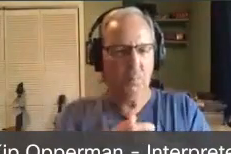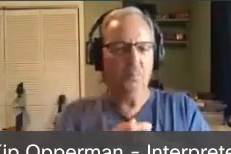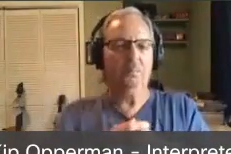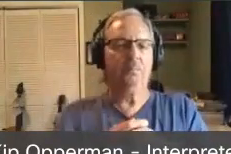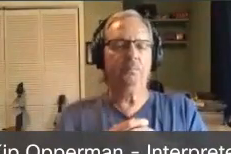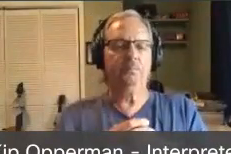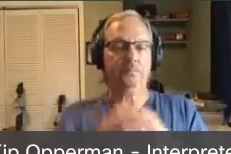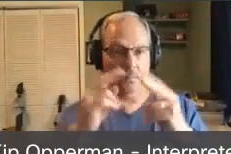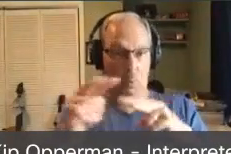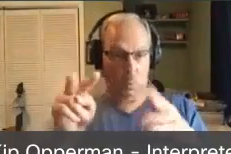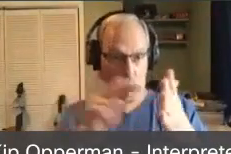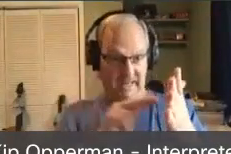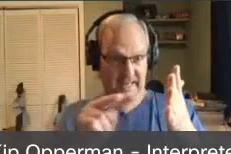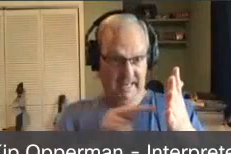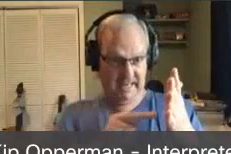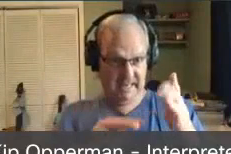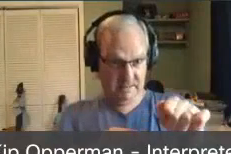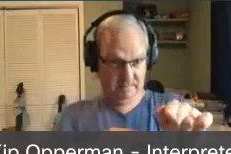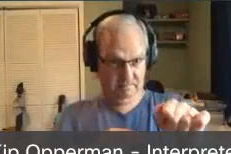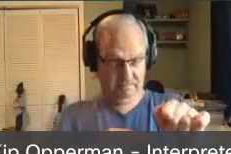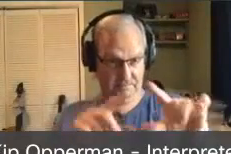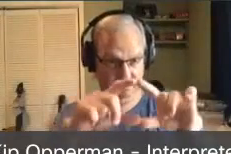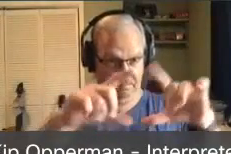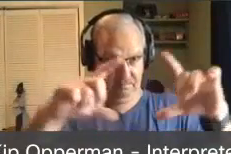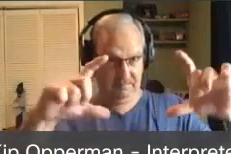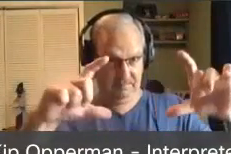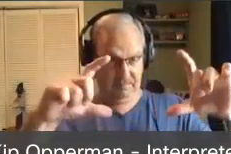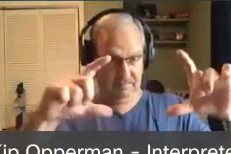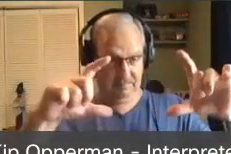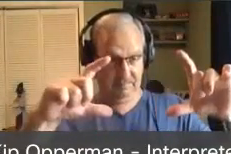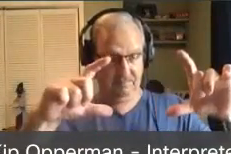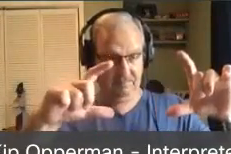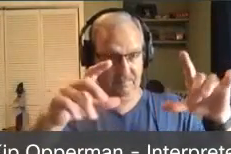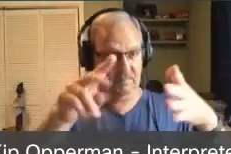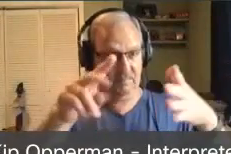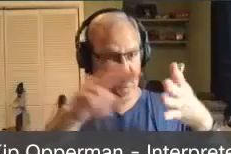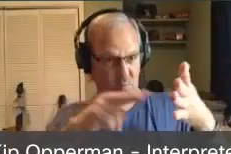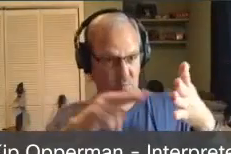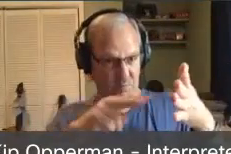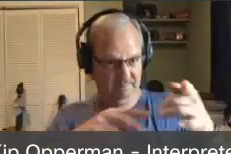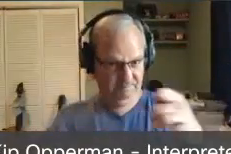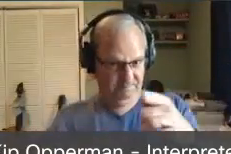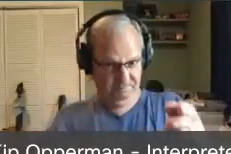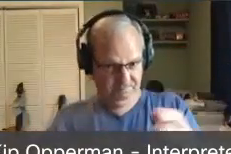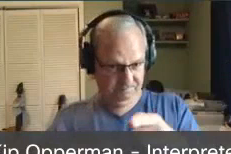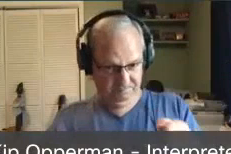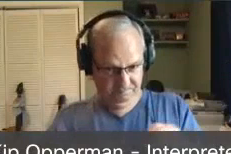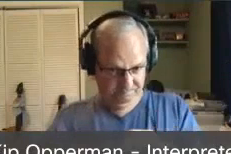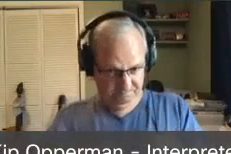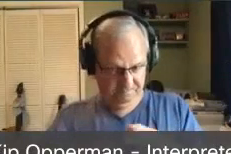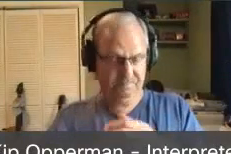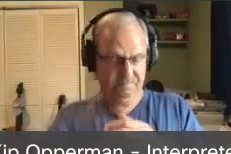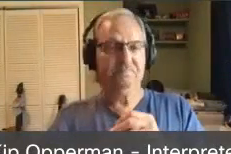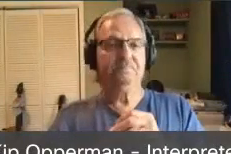So the views, opinions, and content expressed in this presentation and discussion do not necessarily reflect the views, opinions, or policies